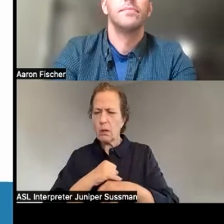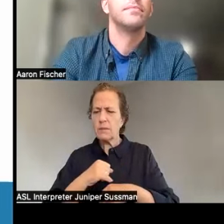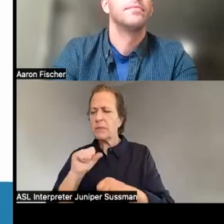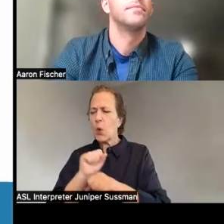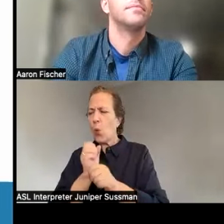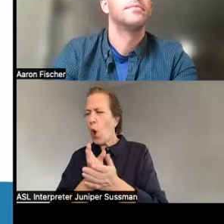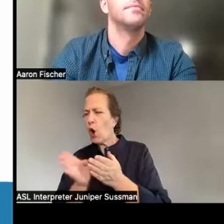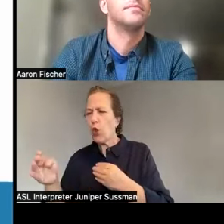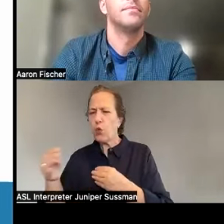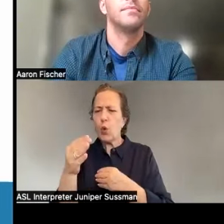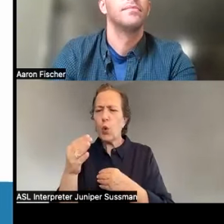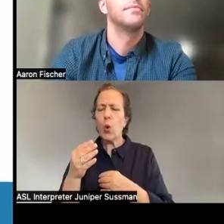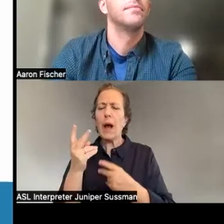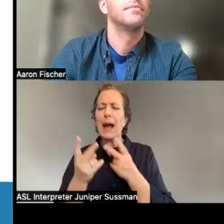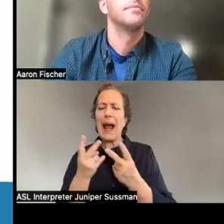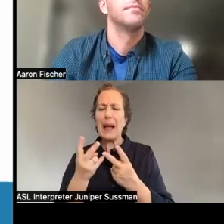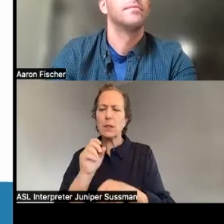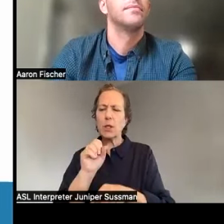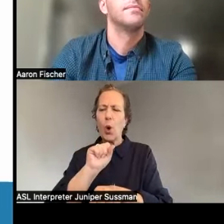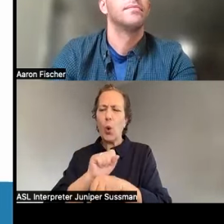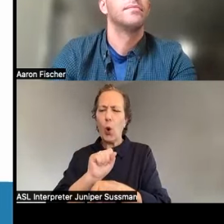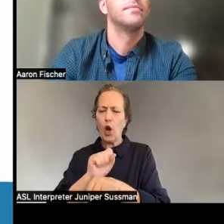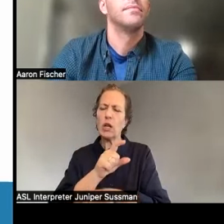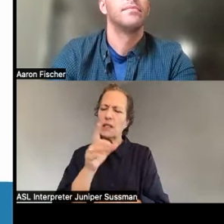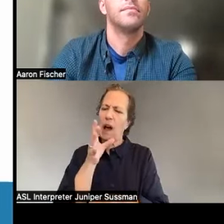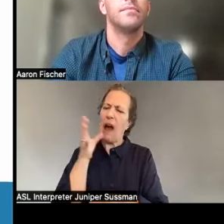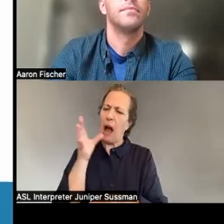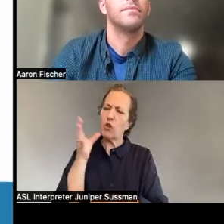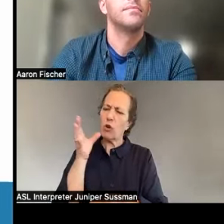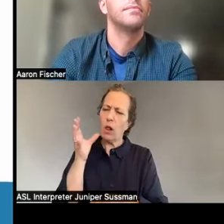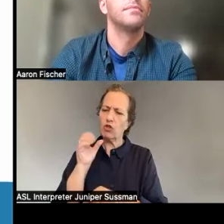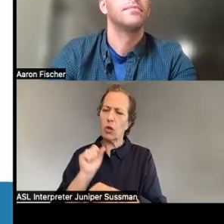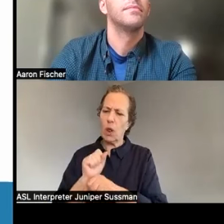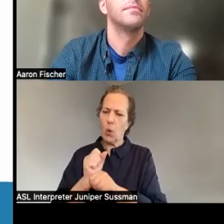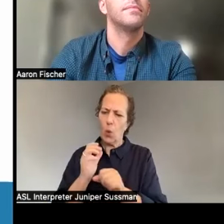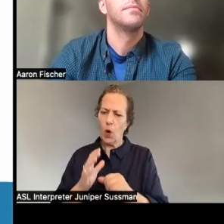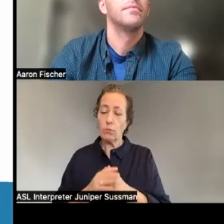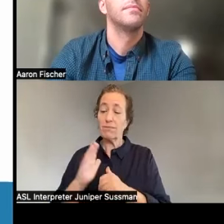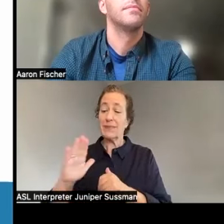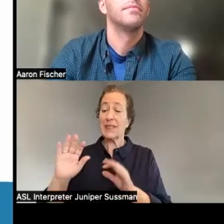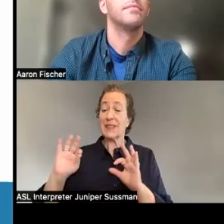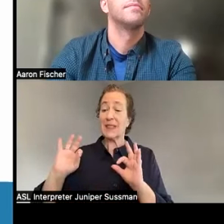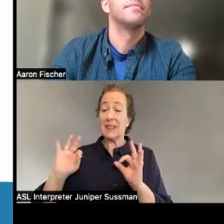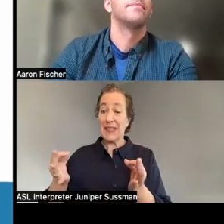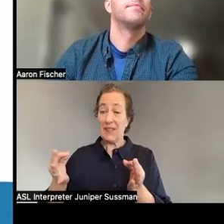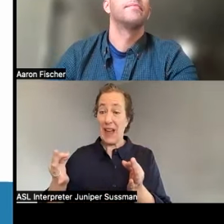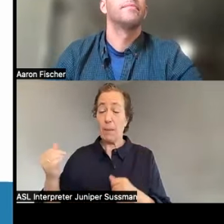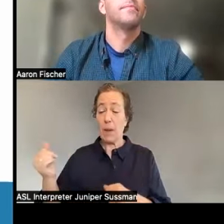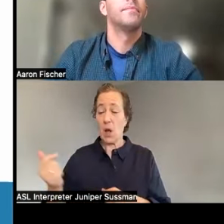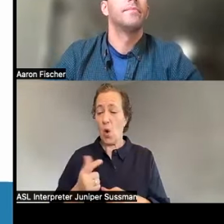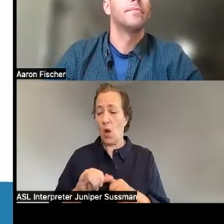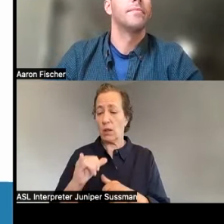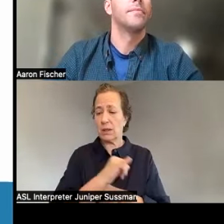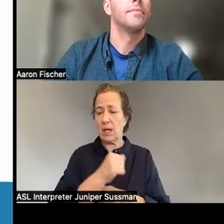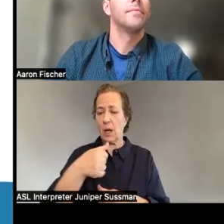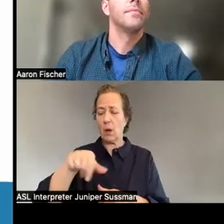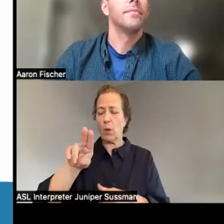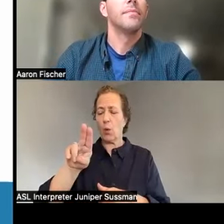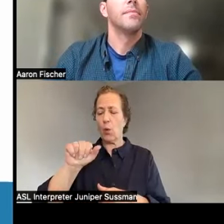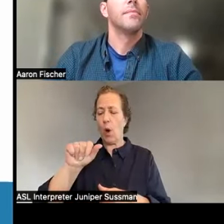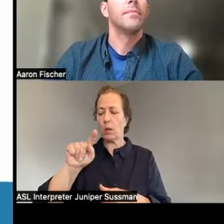program as a seasonal agricultural worker. Frank's wife, children, and extended family remain in Guatemala.